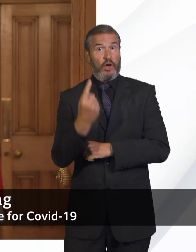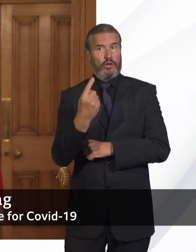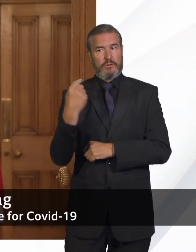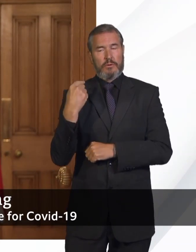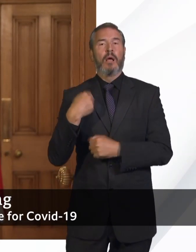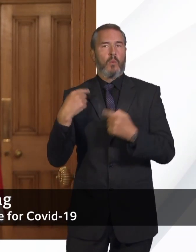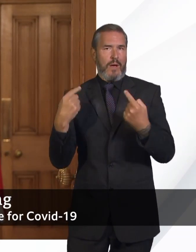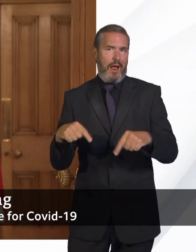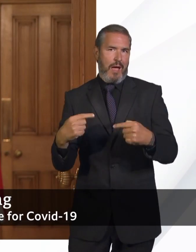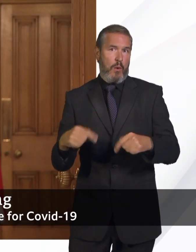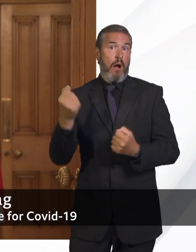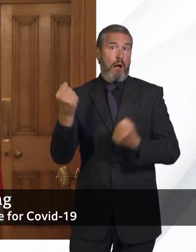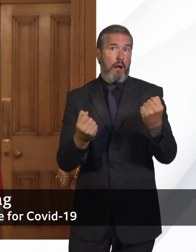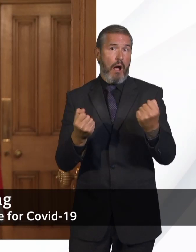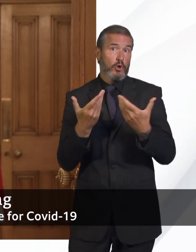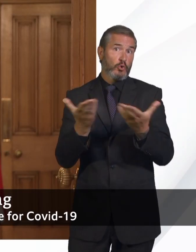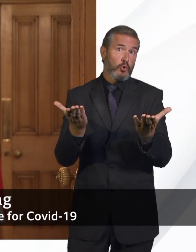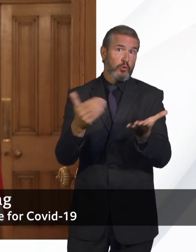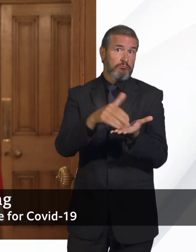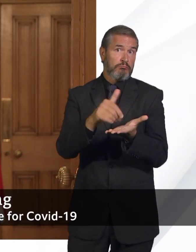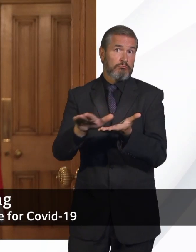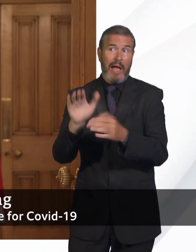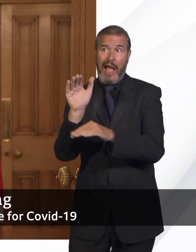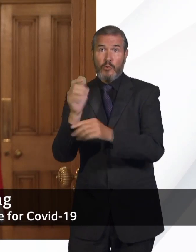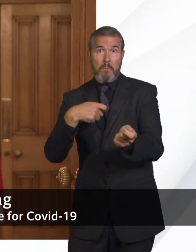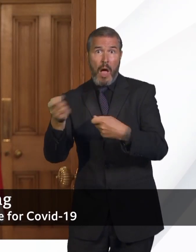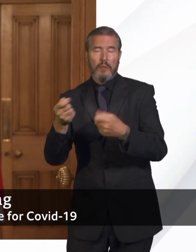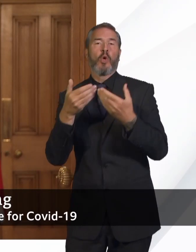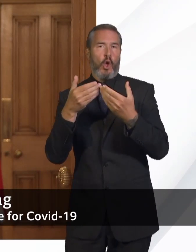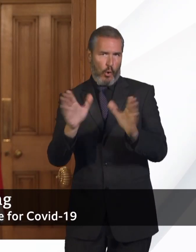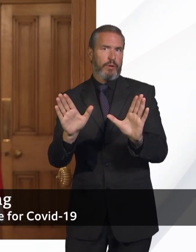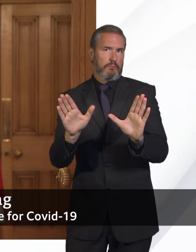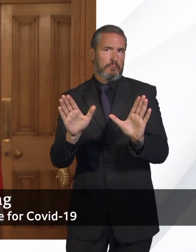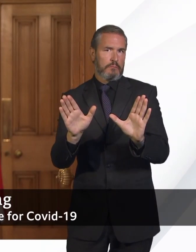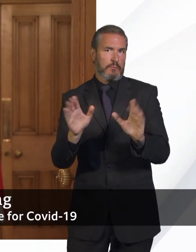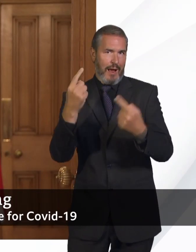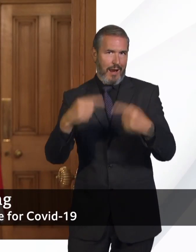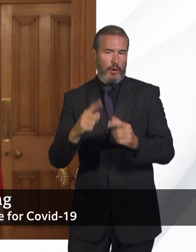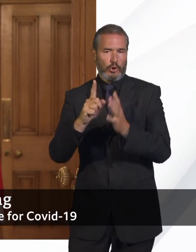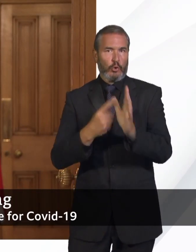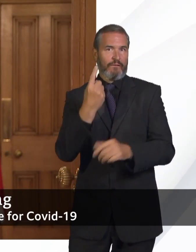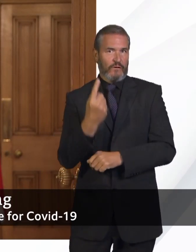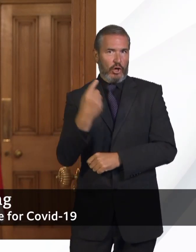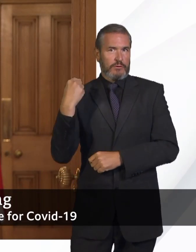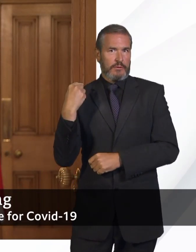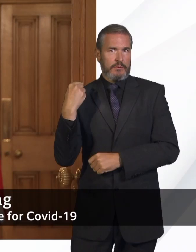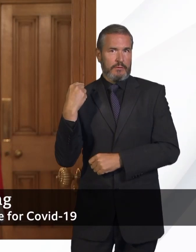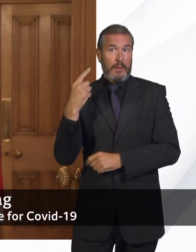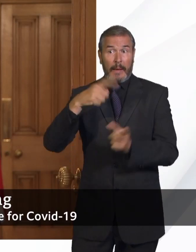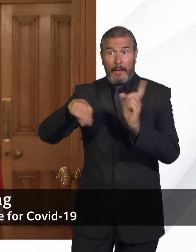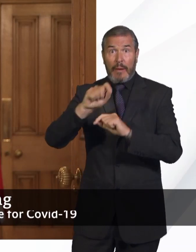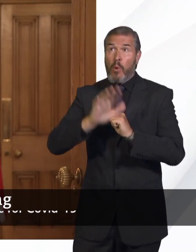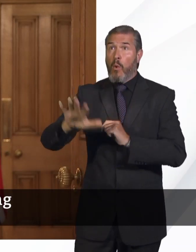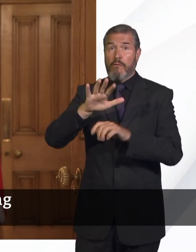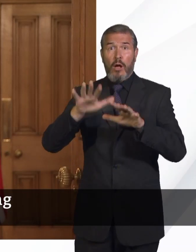allowed car showrooms and outdoor markets to open. Thanks to the ongoing enormous efforts of people